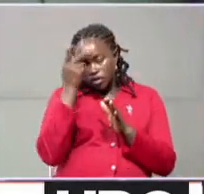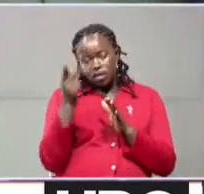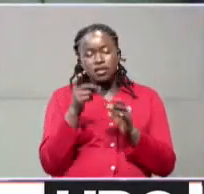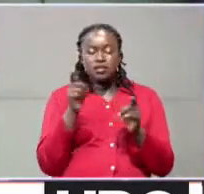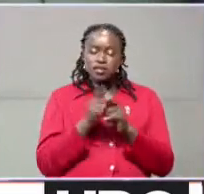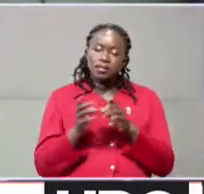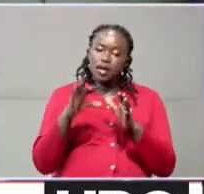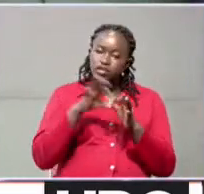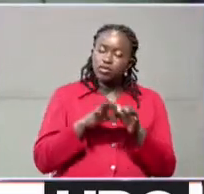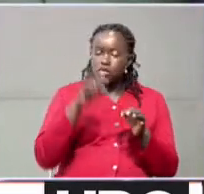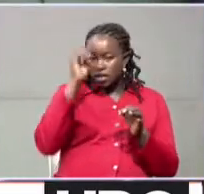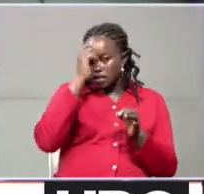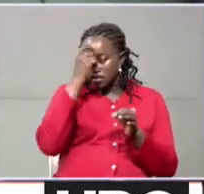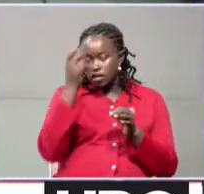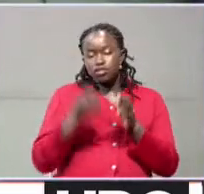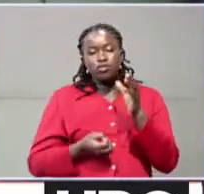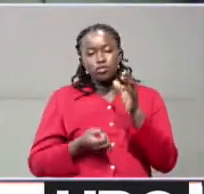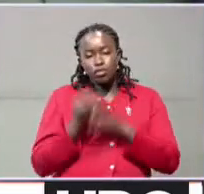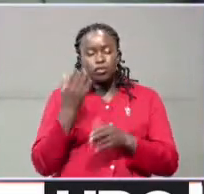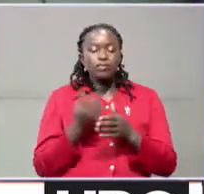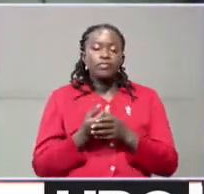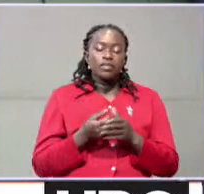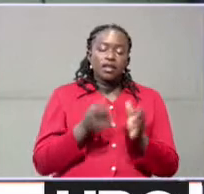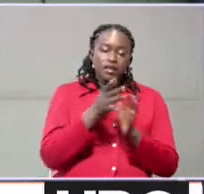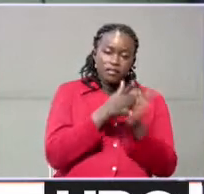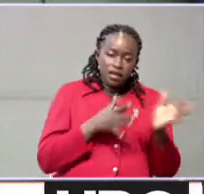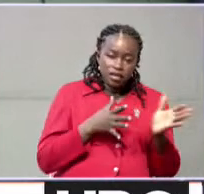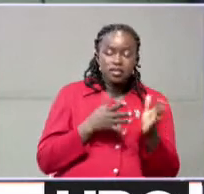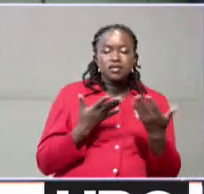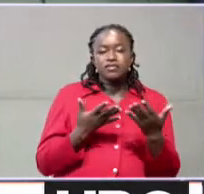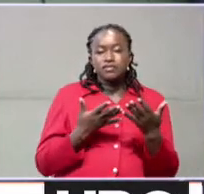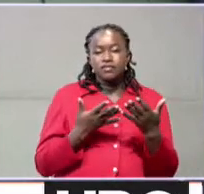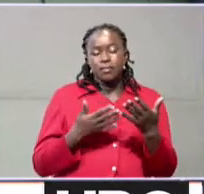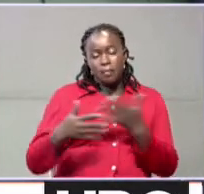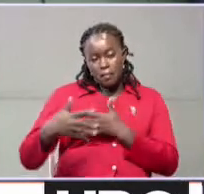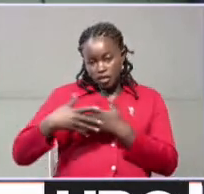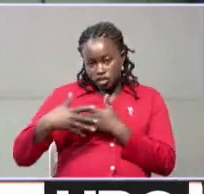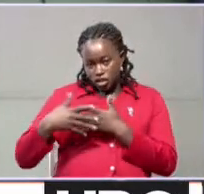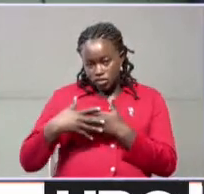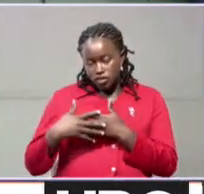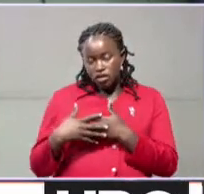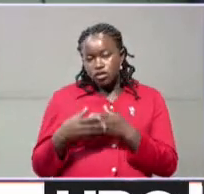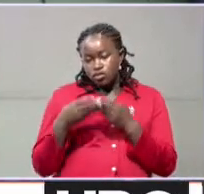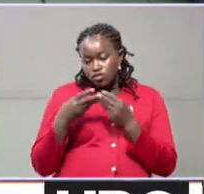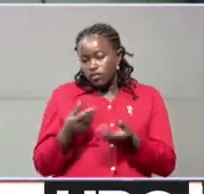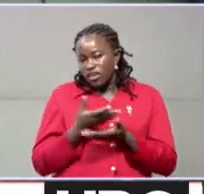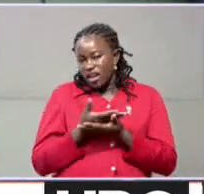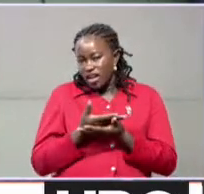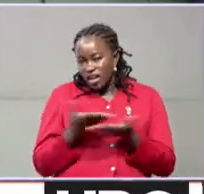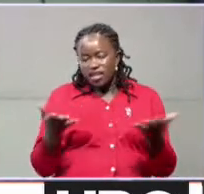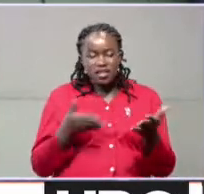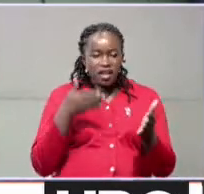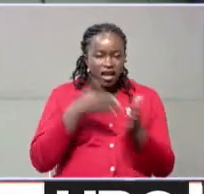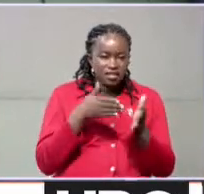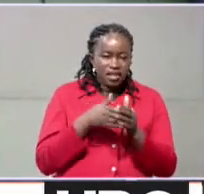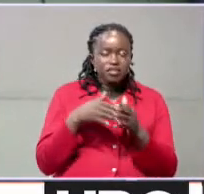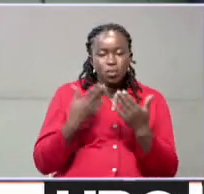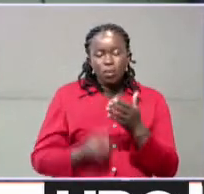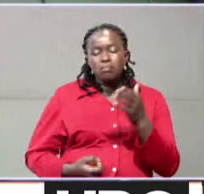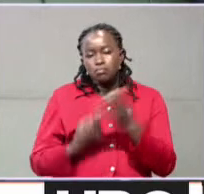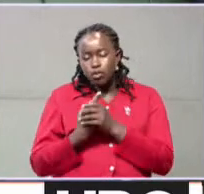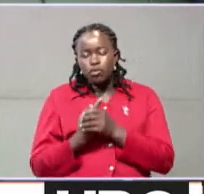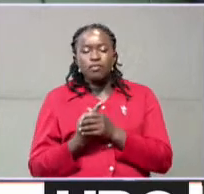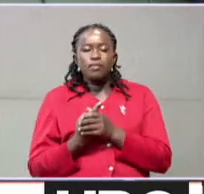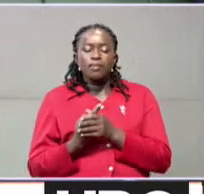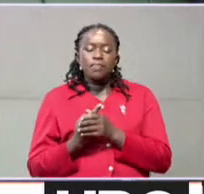the state to institute an effective machinery for dealing with any hazards or disasters arising